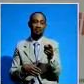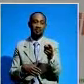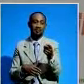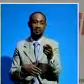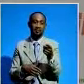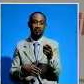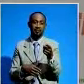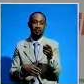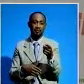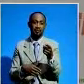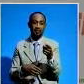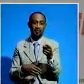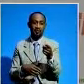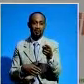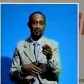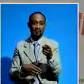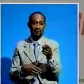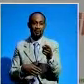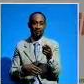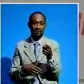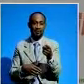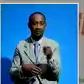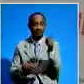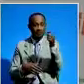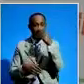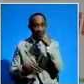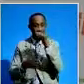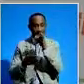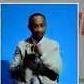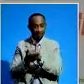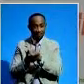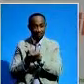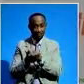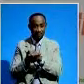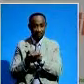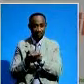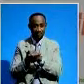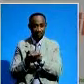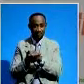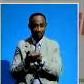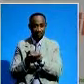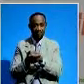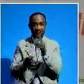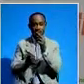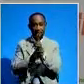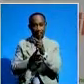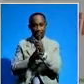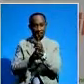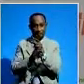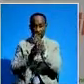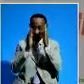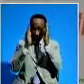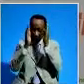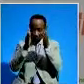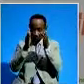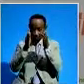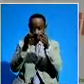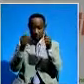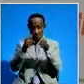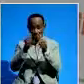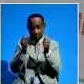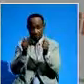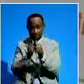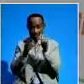new projects, creation of new jobs and new wealth. We've maintained the strategic focus areas